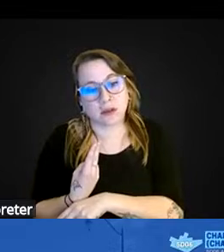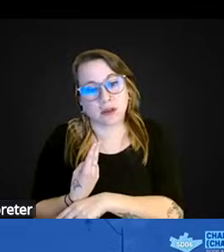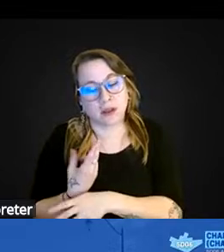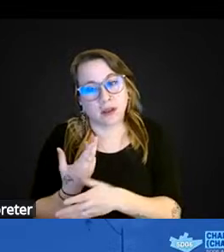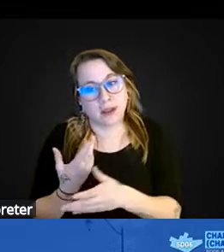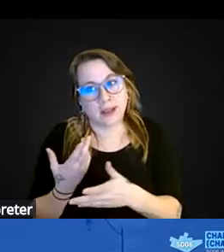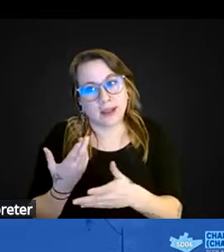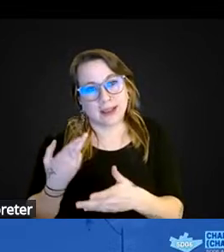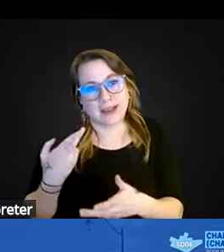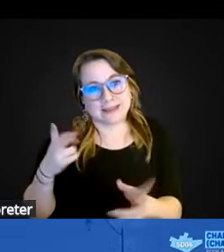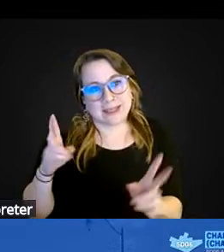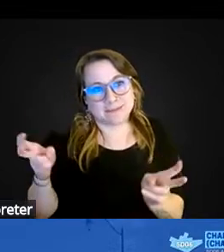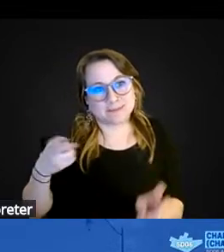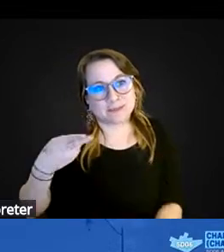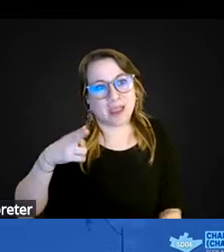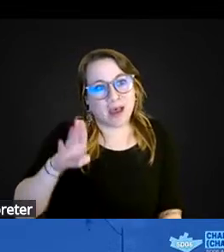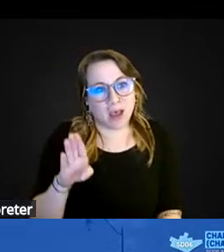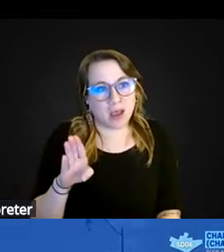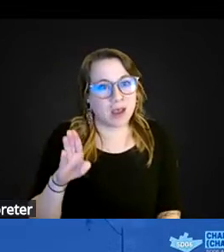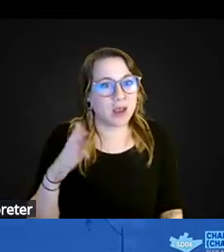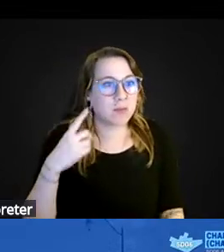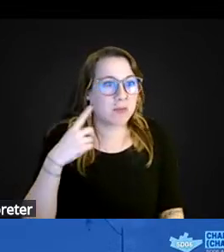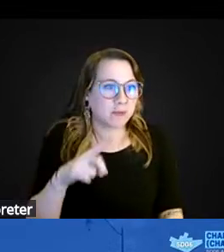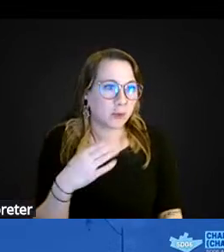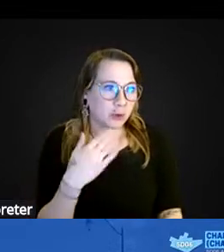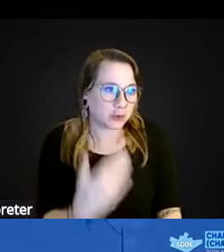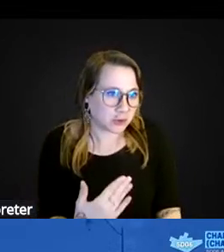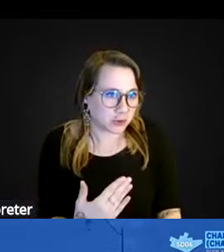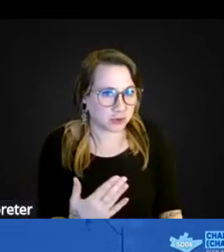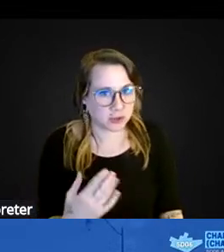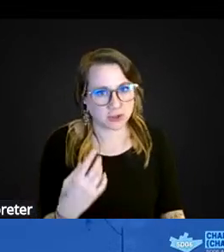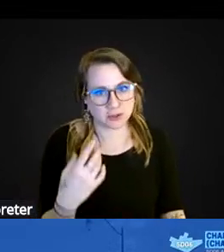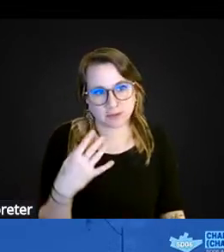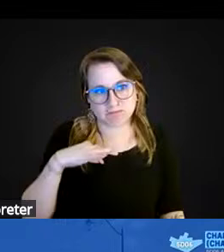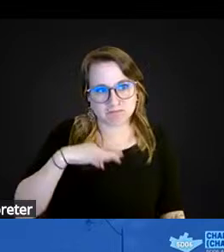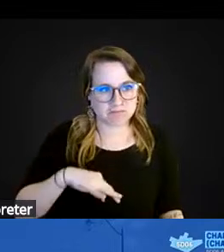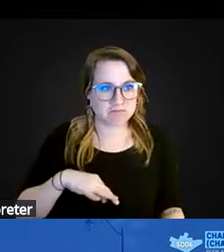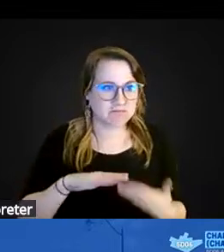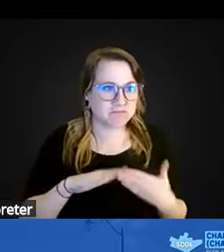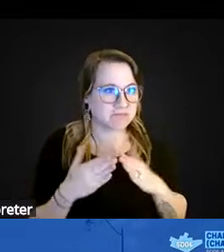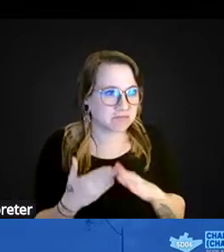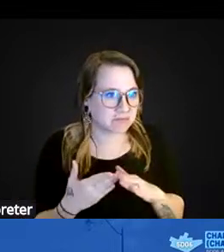a hub for good for